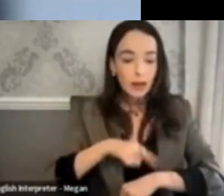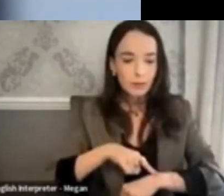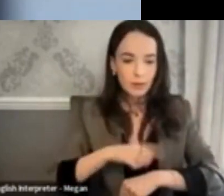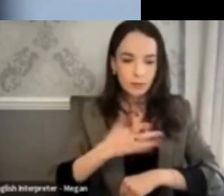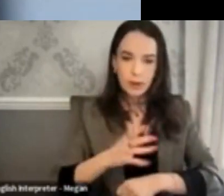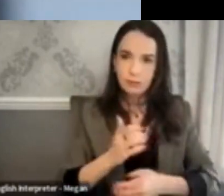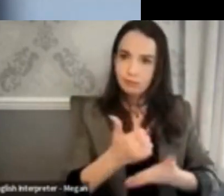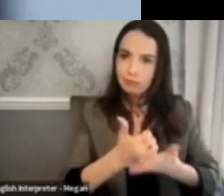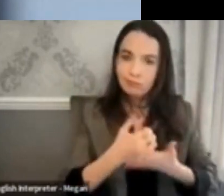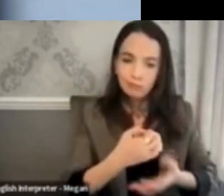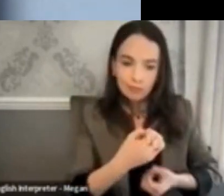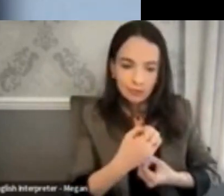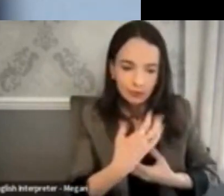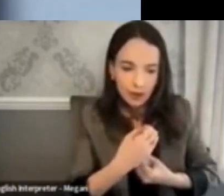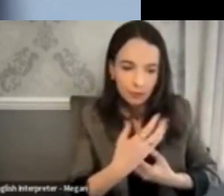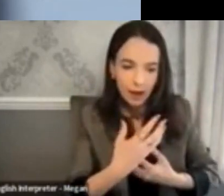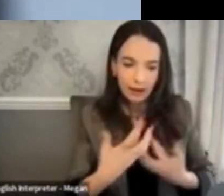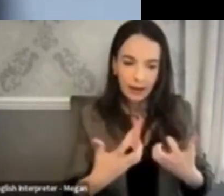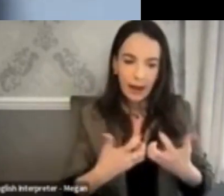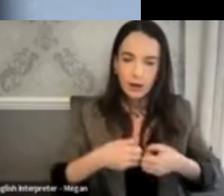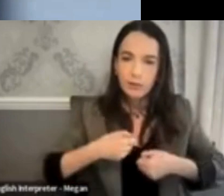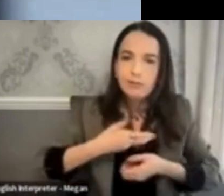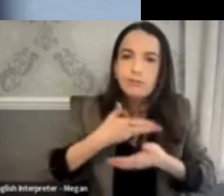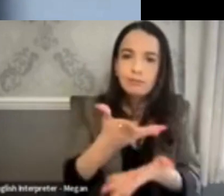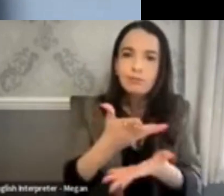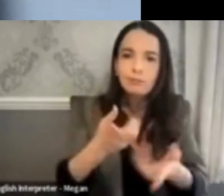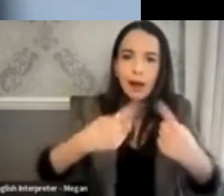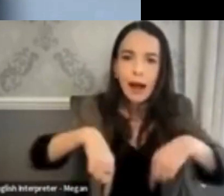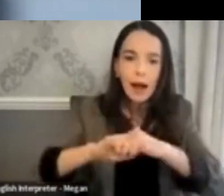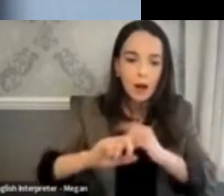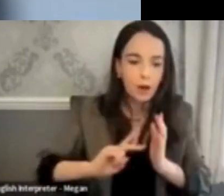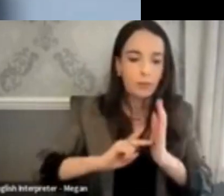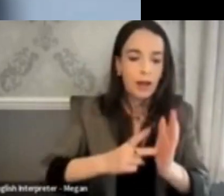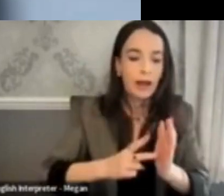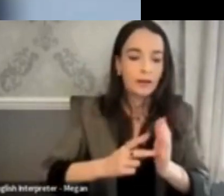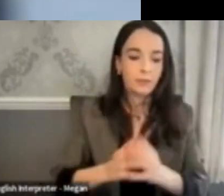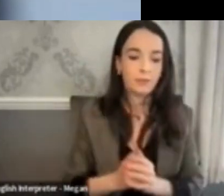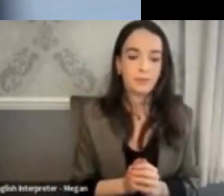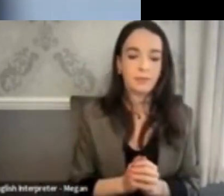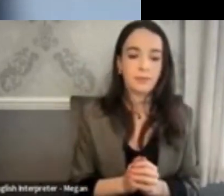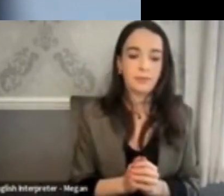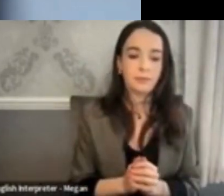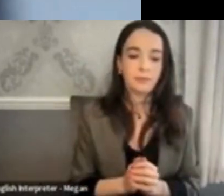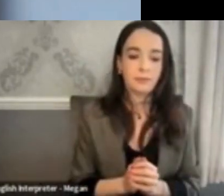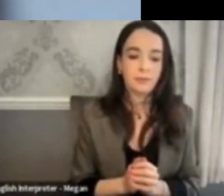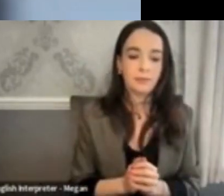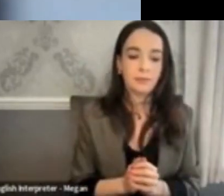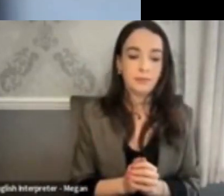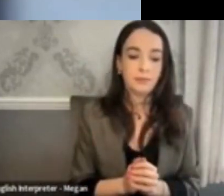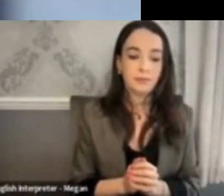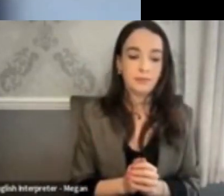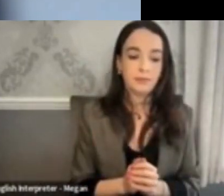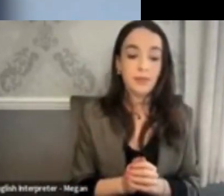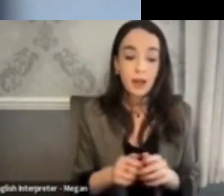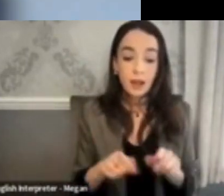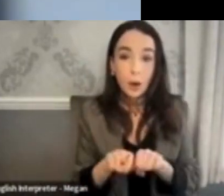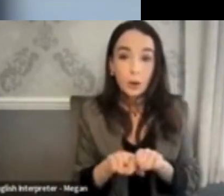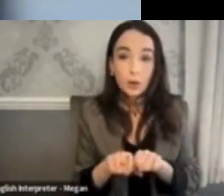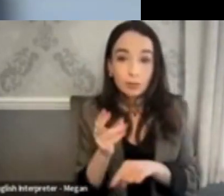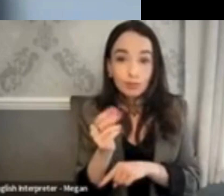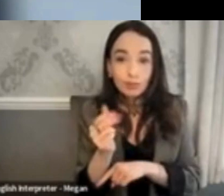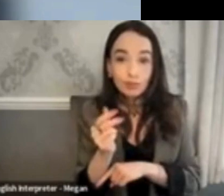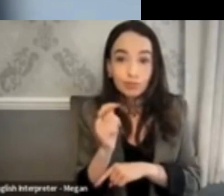plan, including the Music Hubs investment programme. And we'll also very soon be